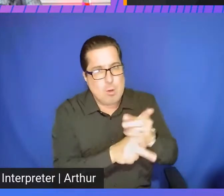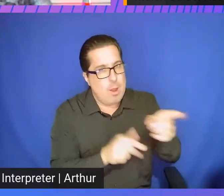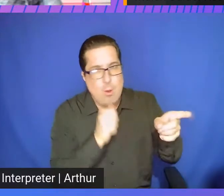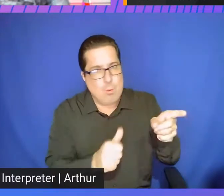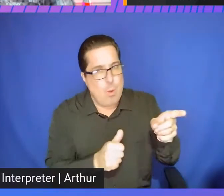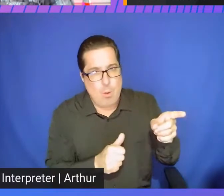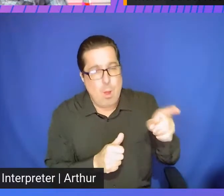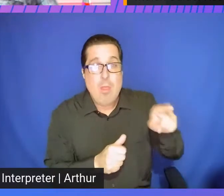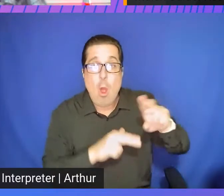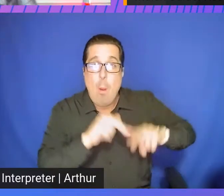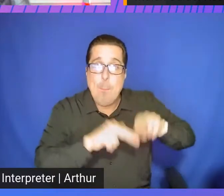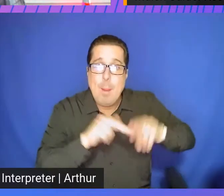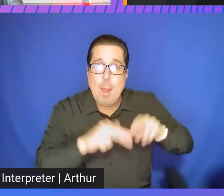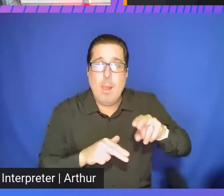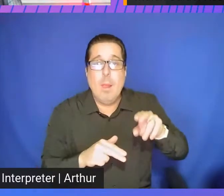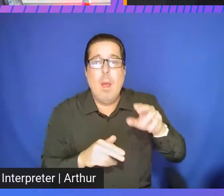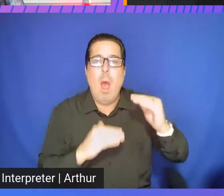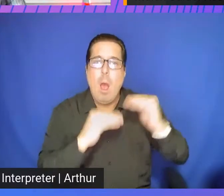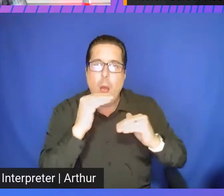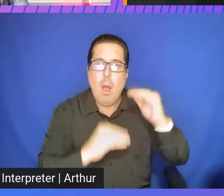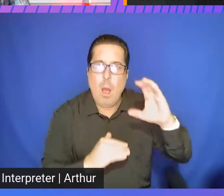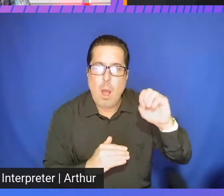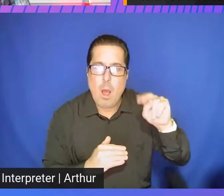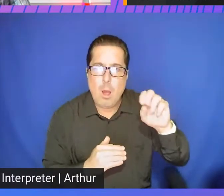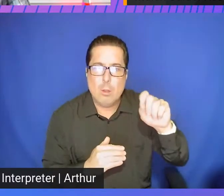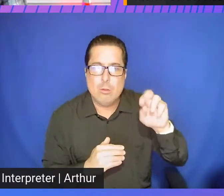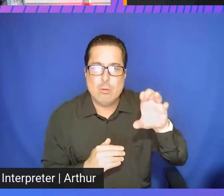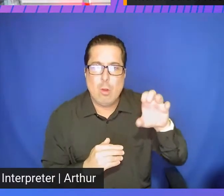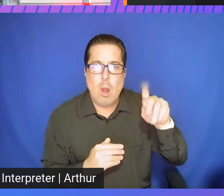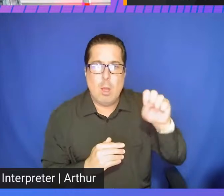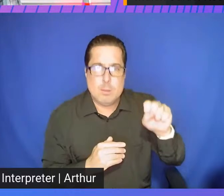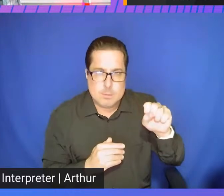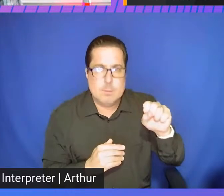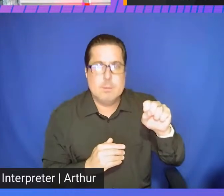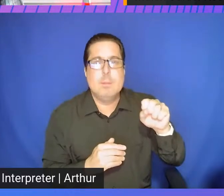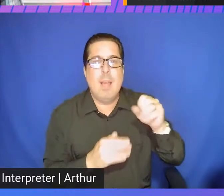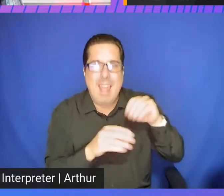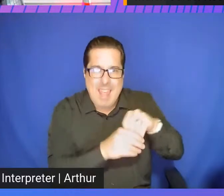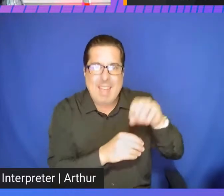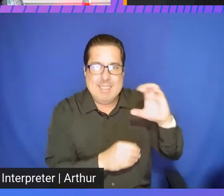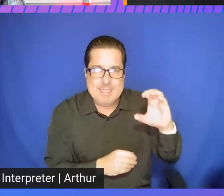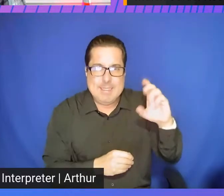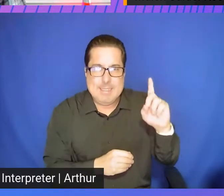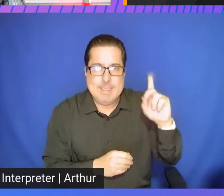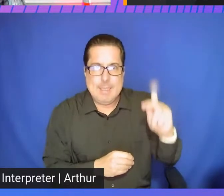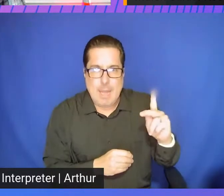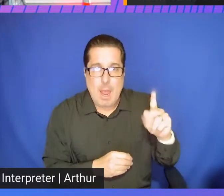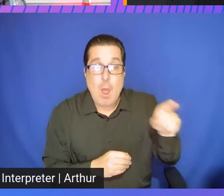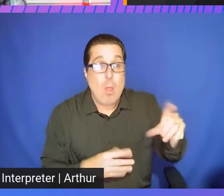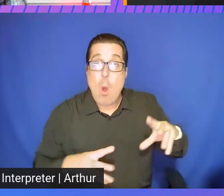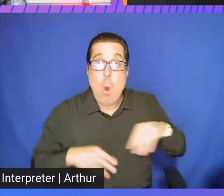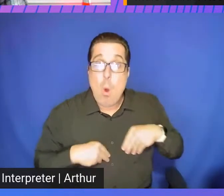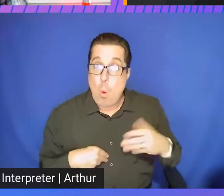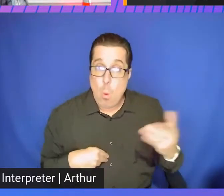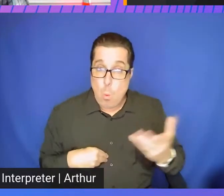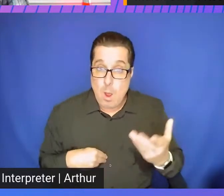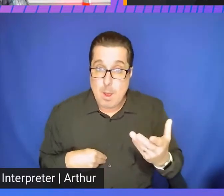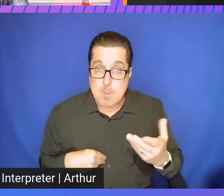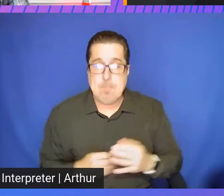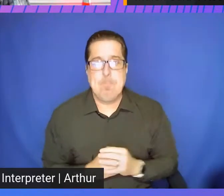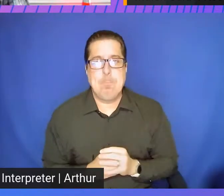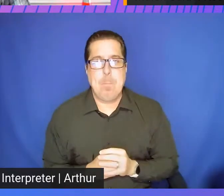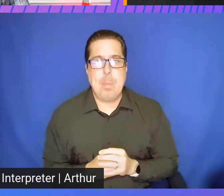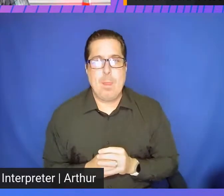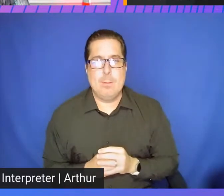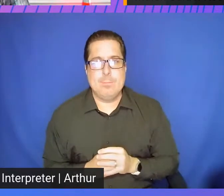building constructs in CDK, and then they what they own. They own a